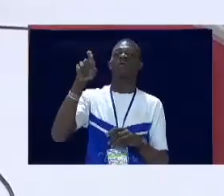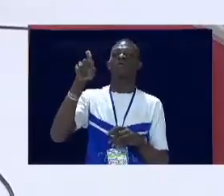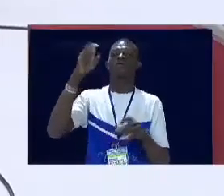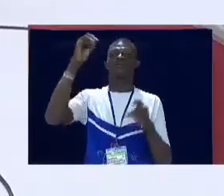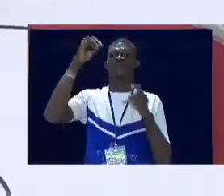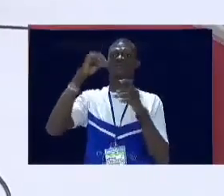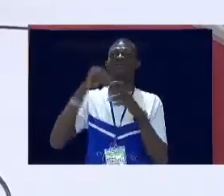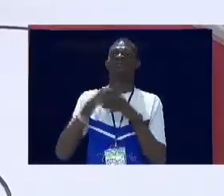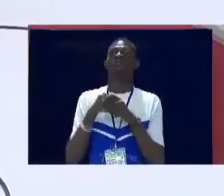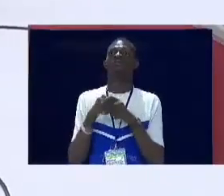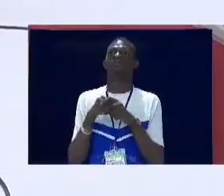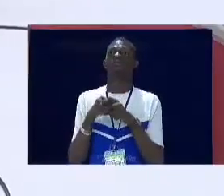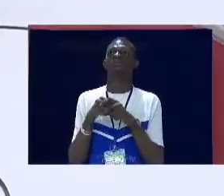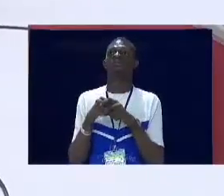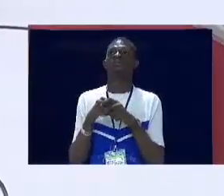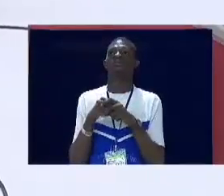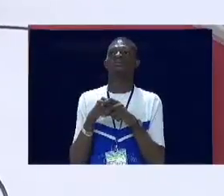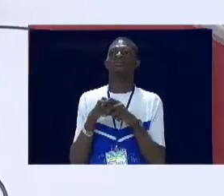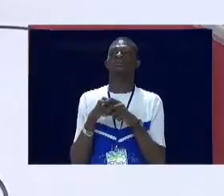pa láṣẹ,